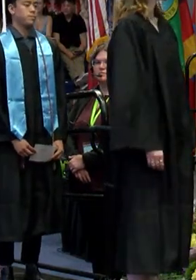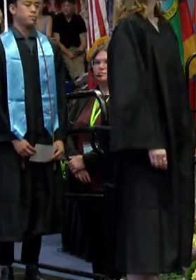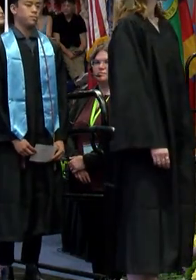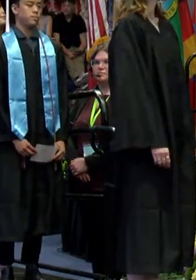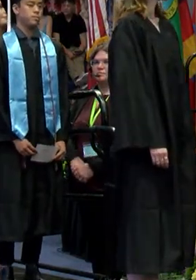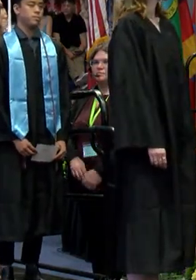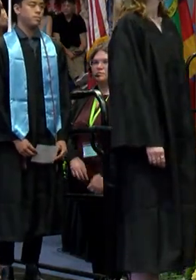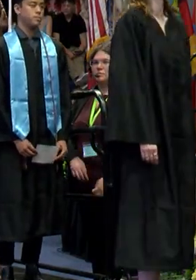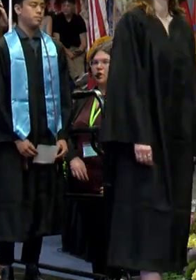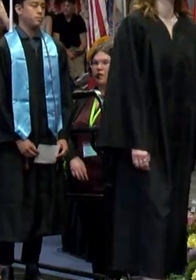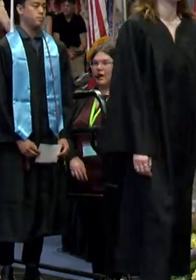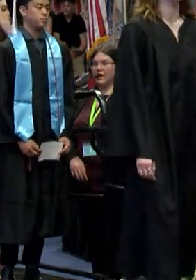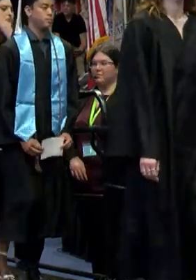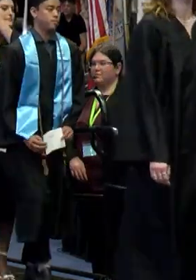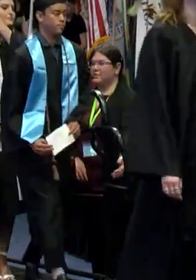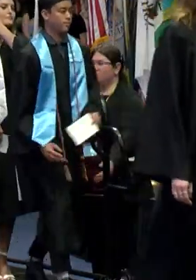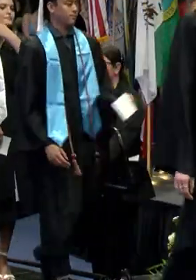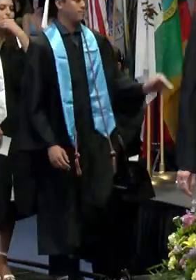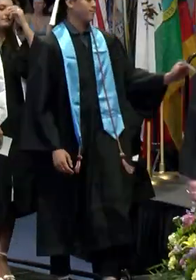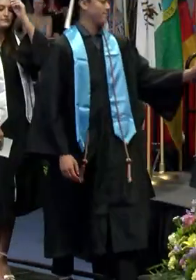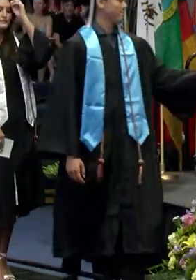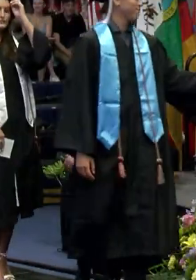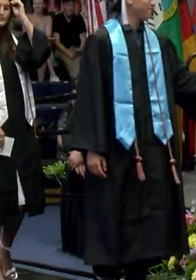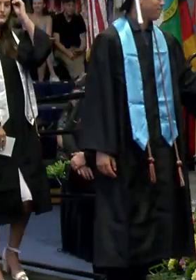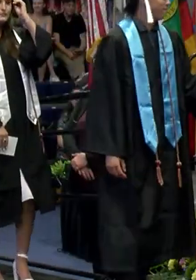Ruby Florence Sachs.